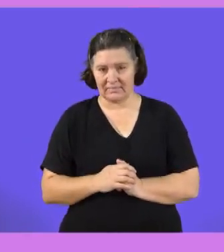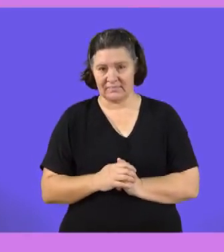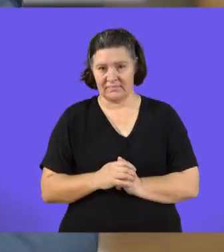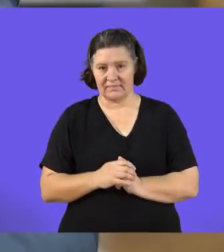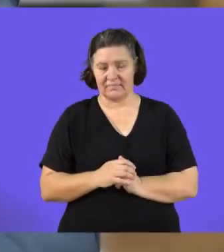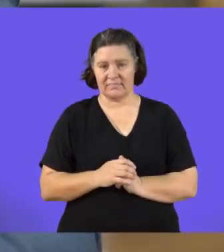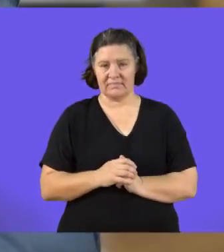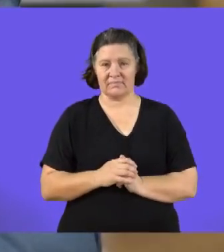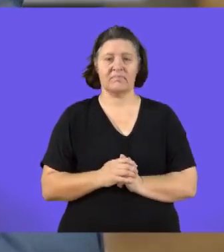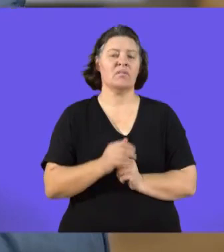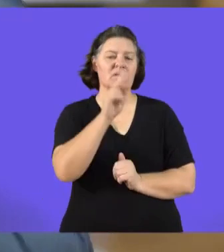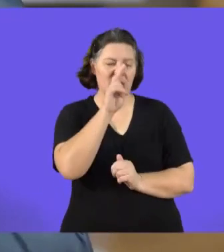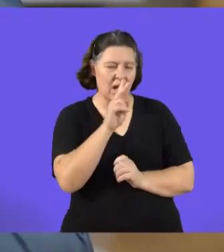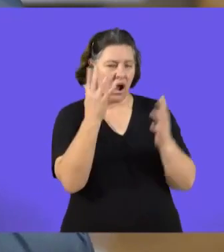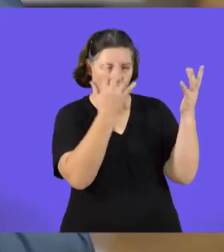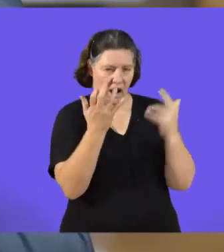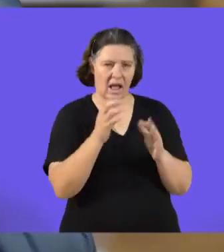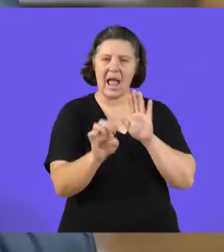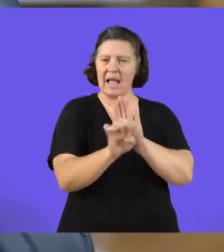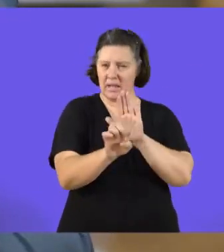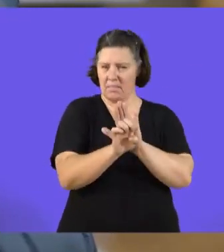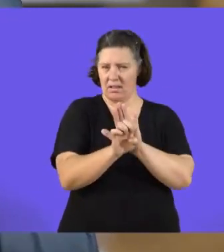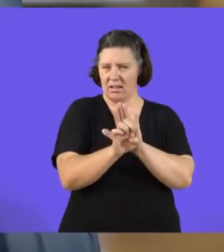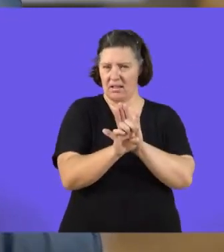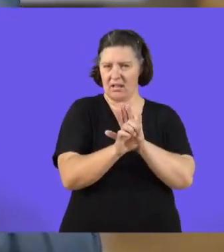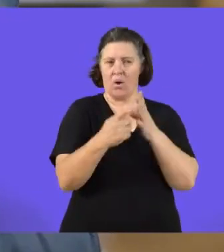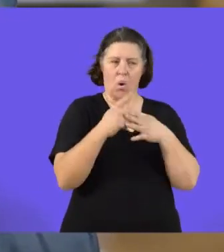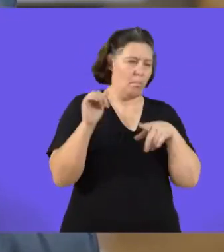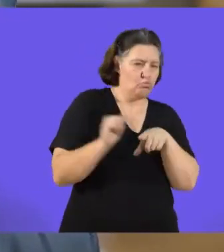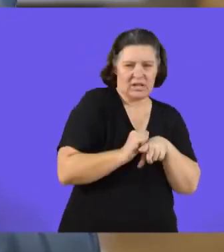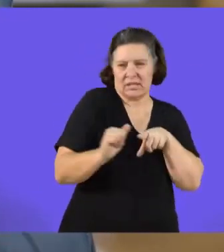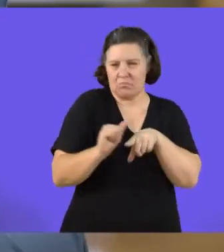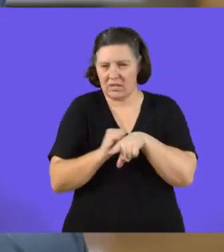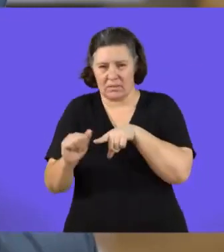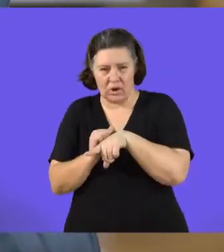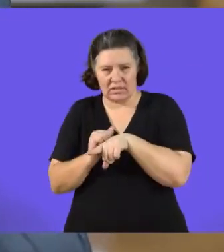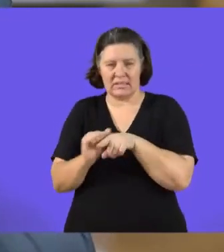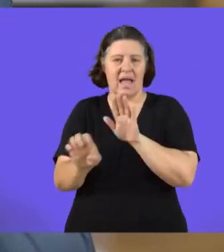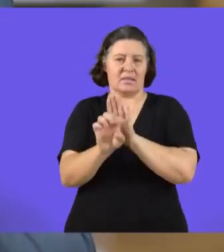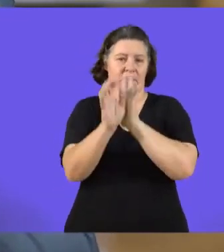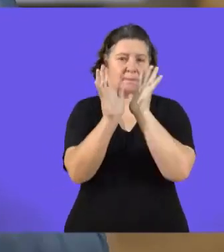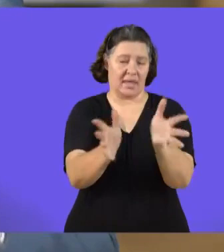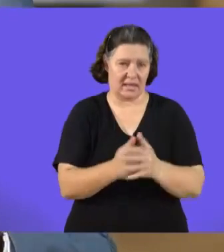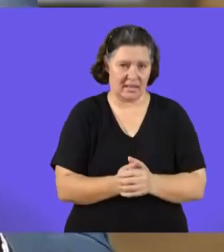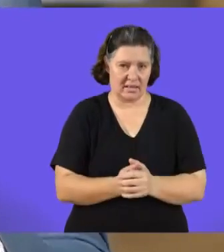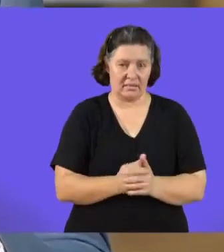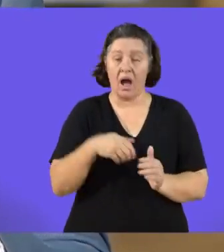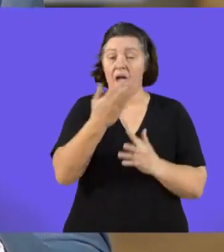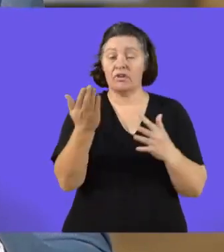see there, we've nicely worked through the examples or practiced the examples. So once we